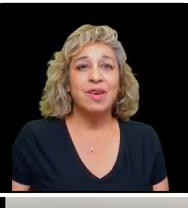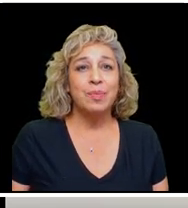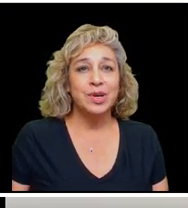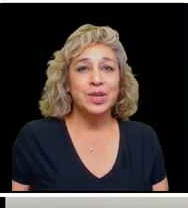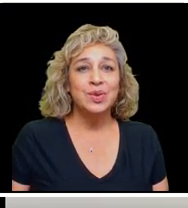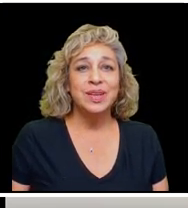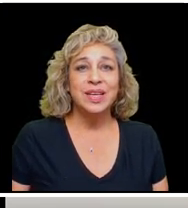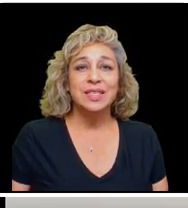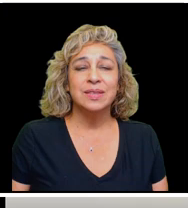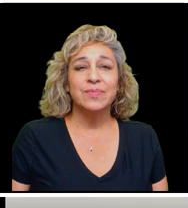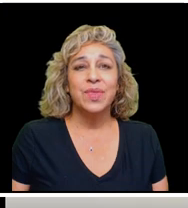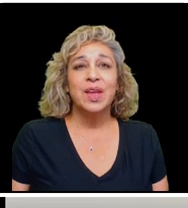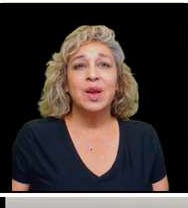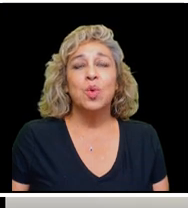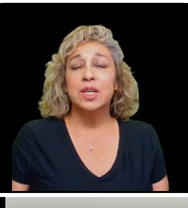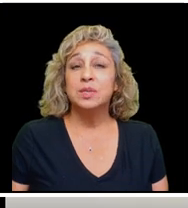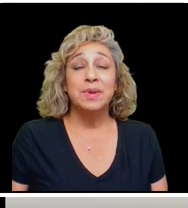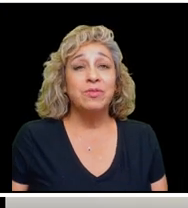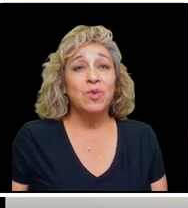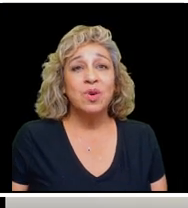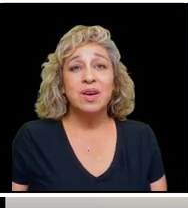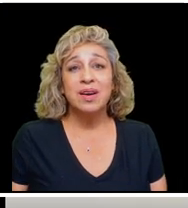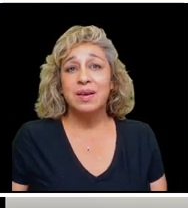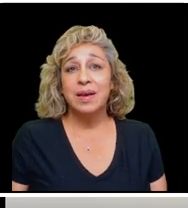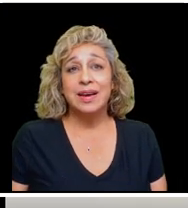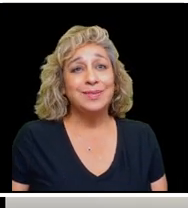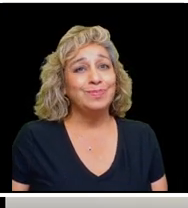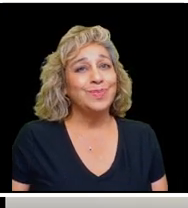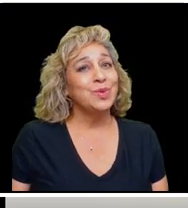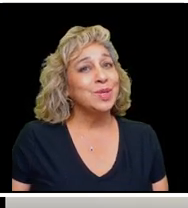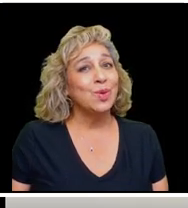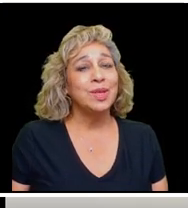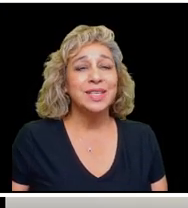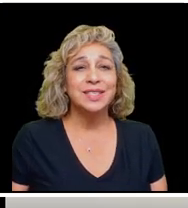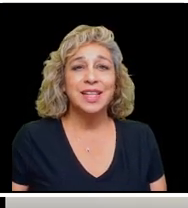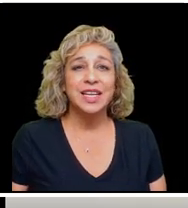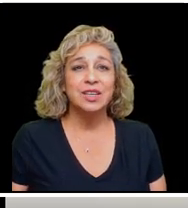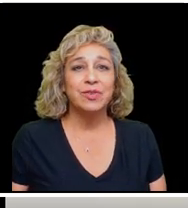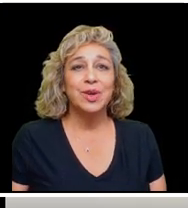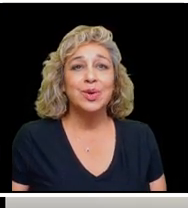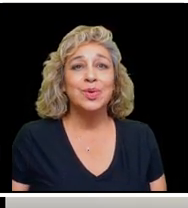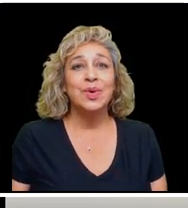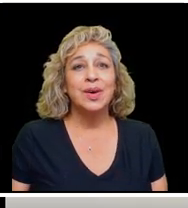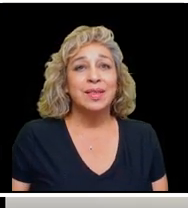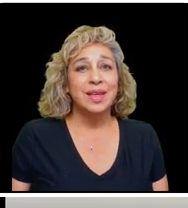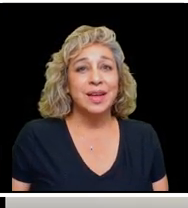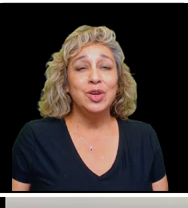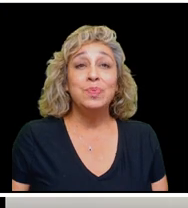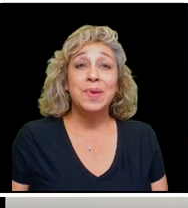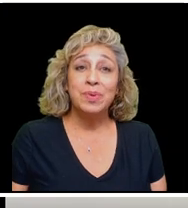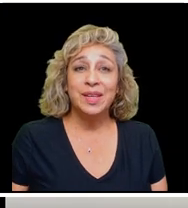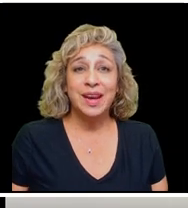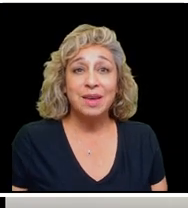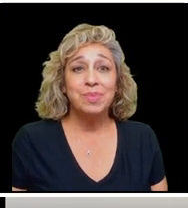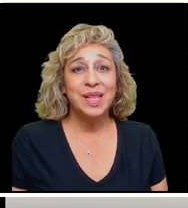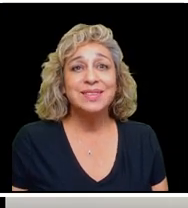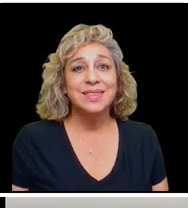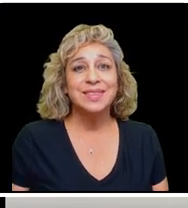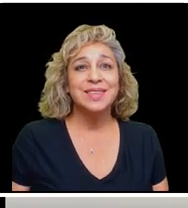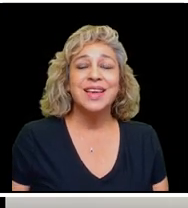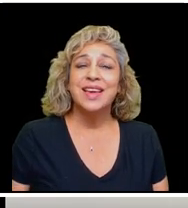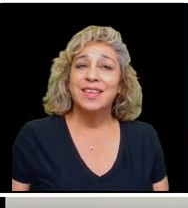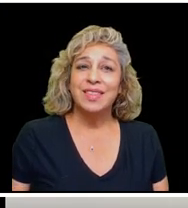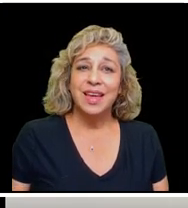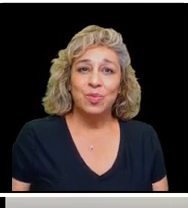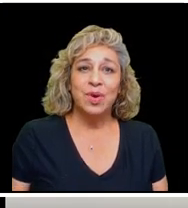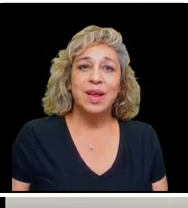have opportunities whereas before there was only a select few that knew people in high places